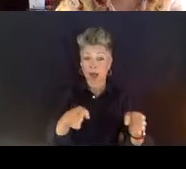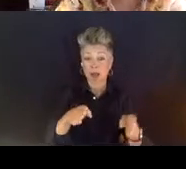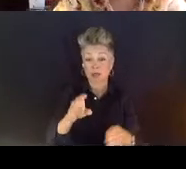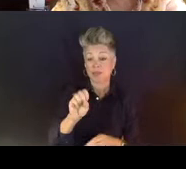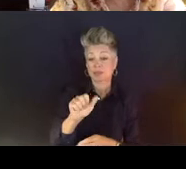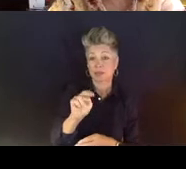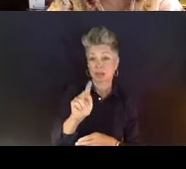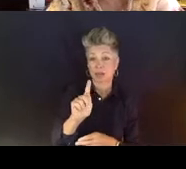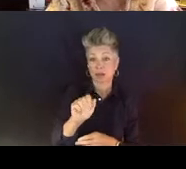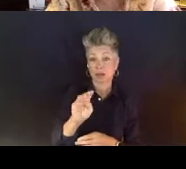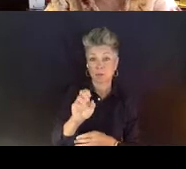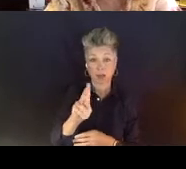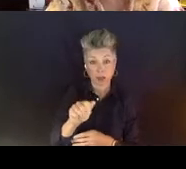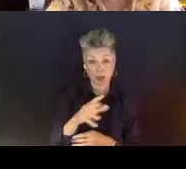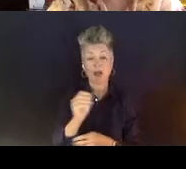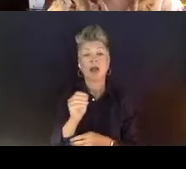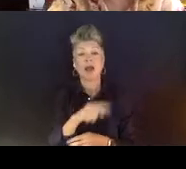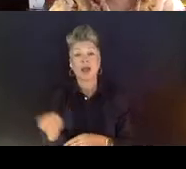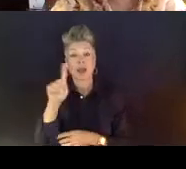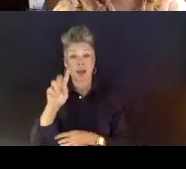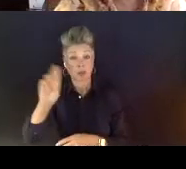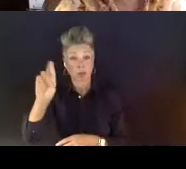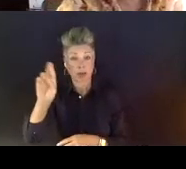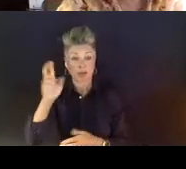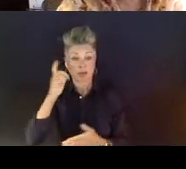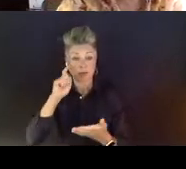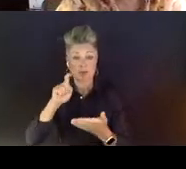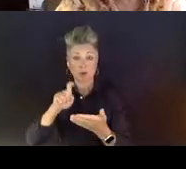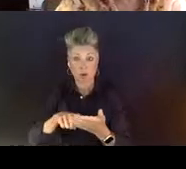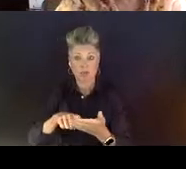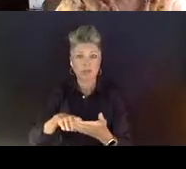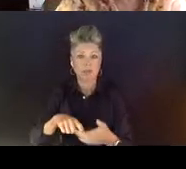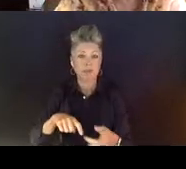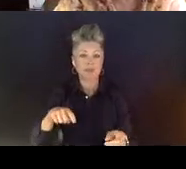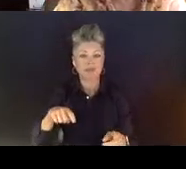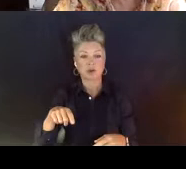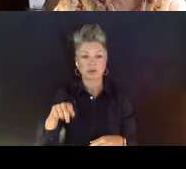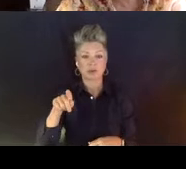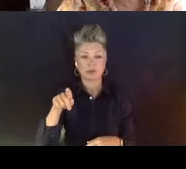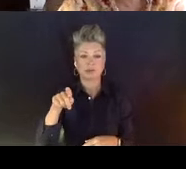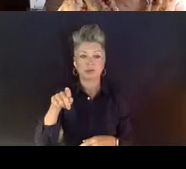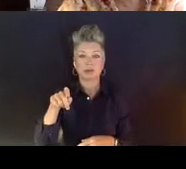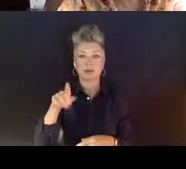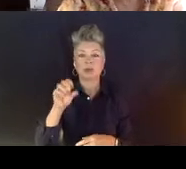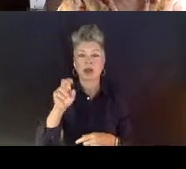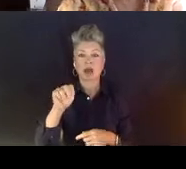upper right side, you see Pike Street in Long Beach, all of them destination